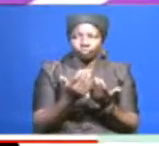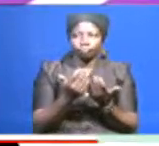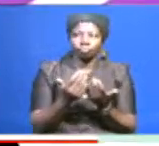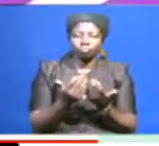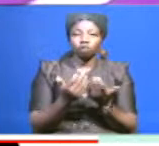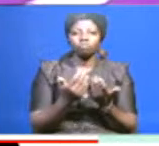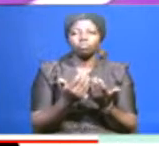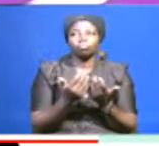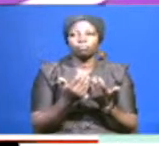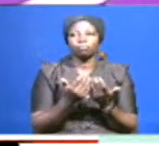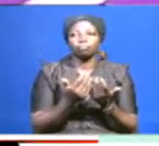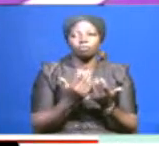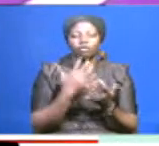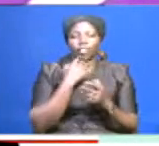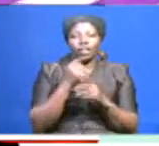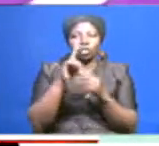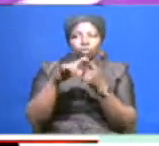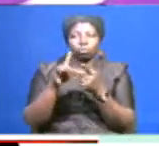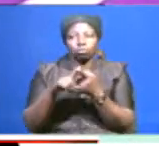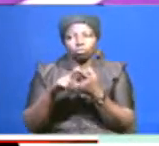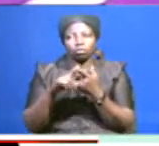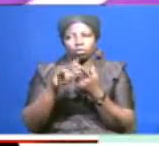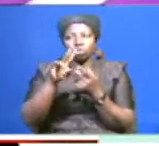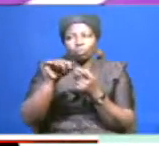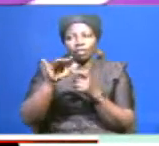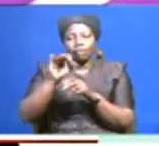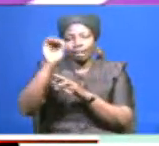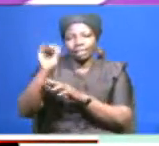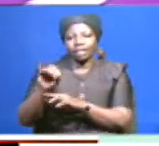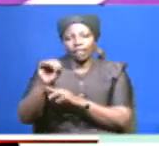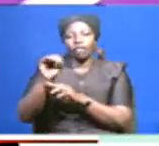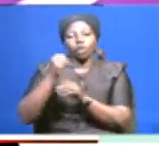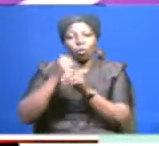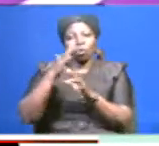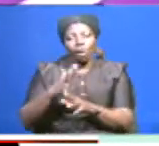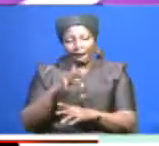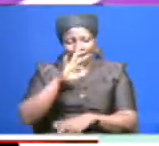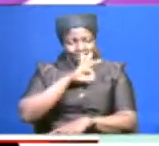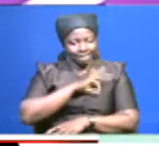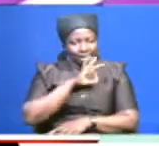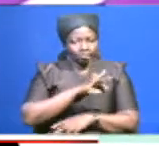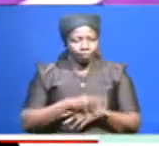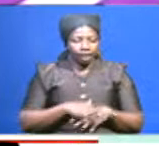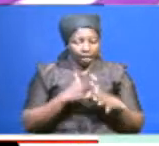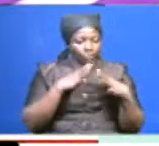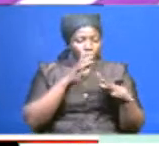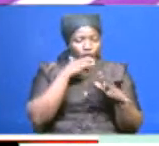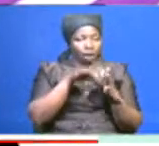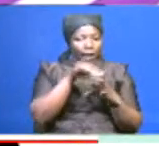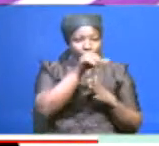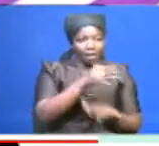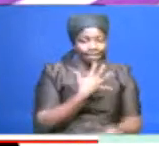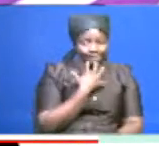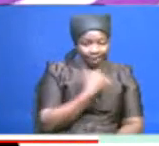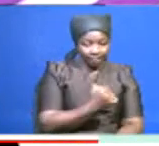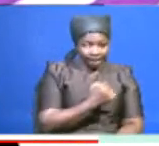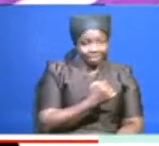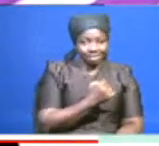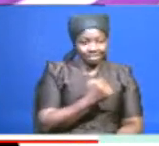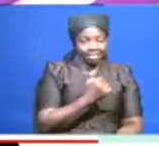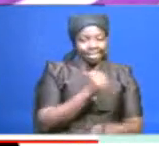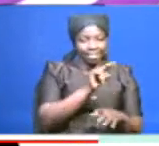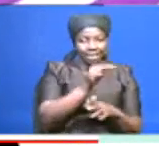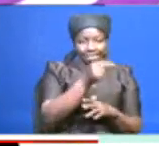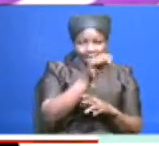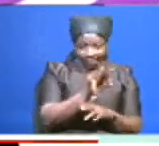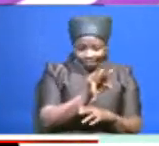Yule mfanyi, yule ambaye mulikuwa munalipa kwa NHIF shilingi 500, sasa